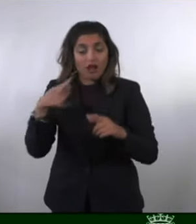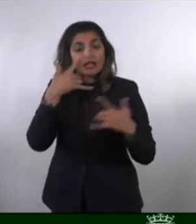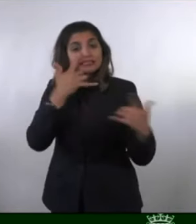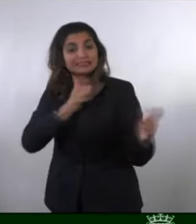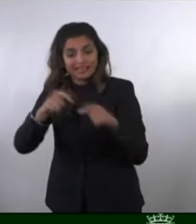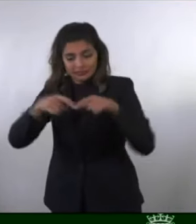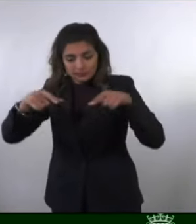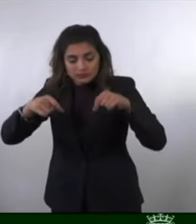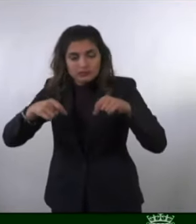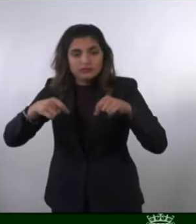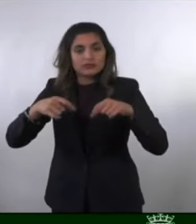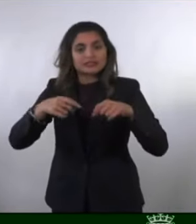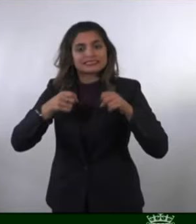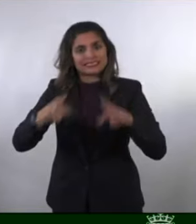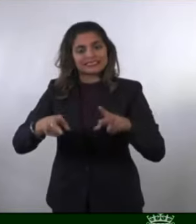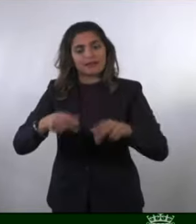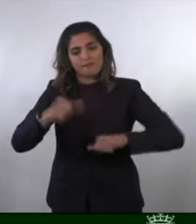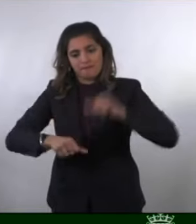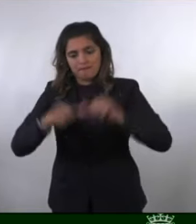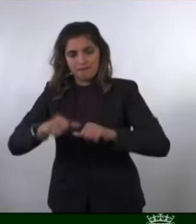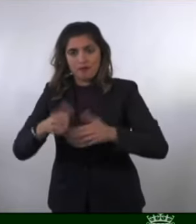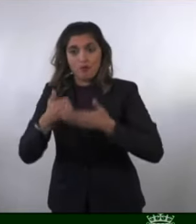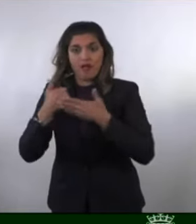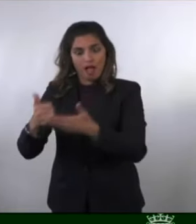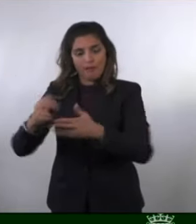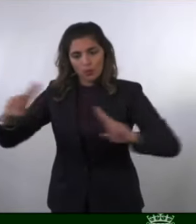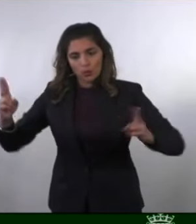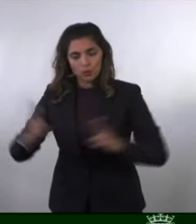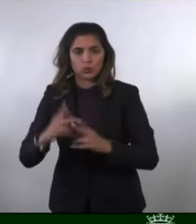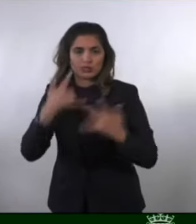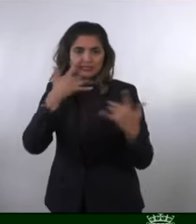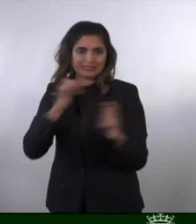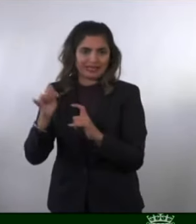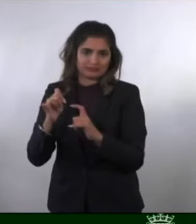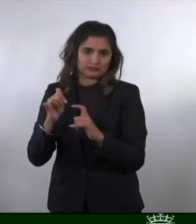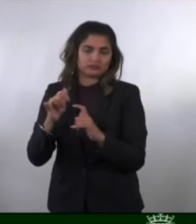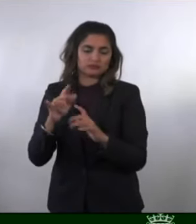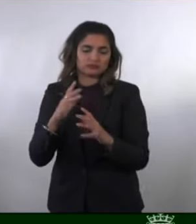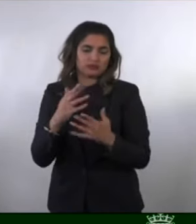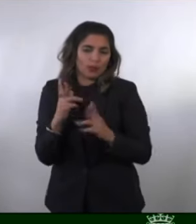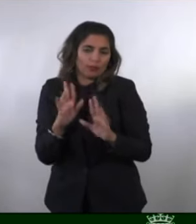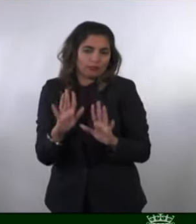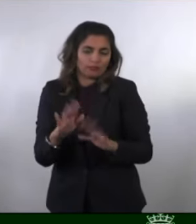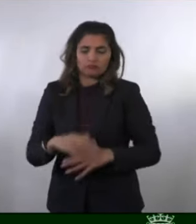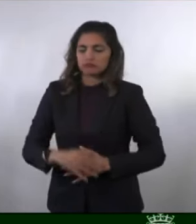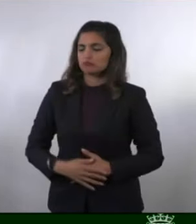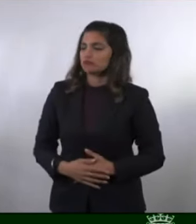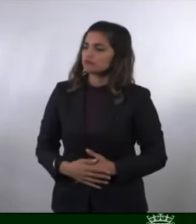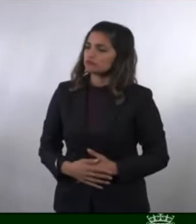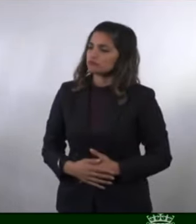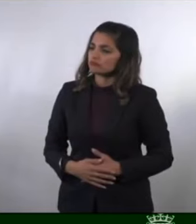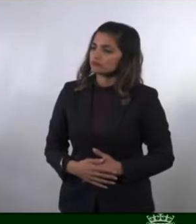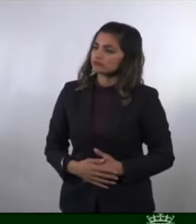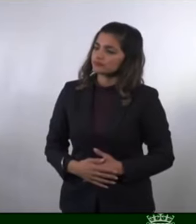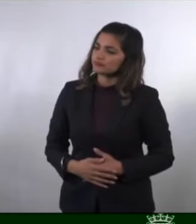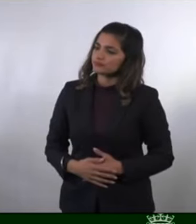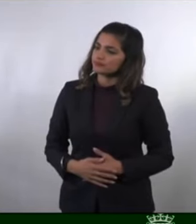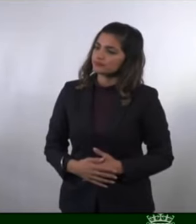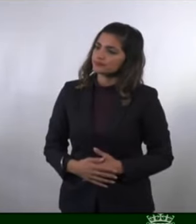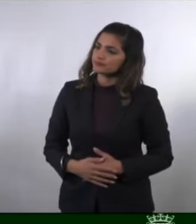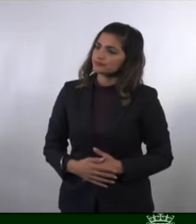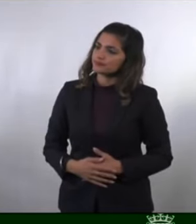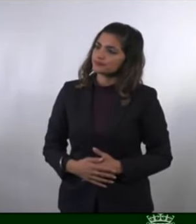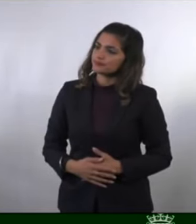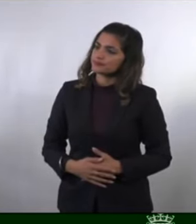system to help them get the virus down in their line of work. Harlow to Rob Halfon.